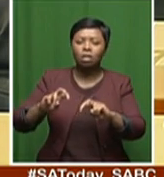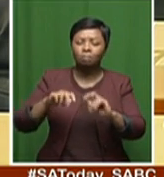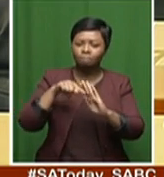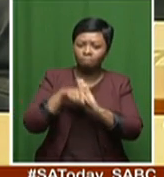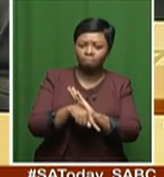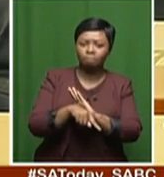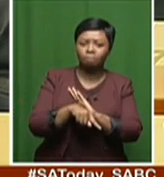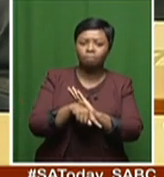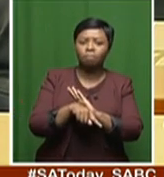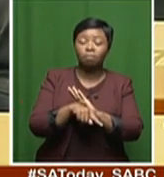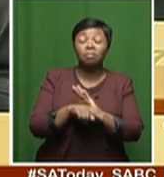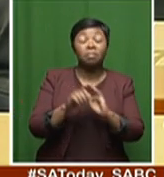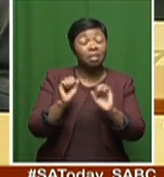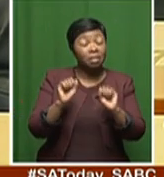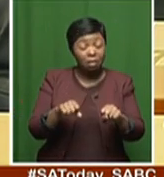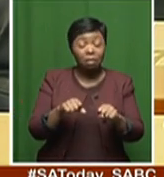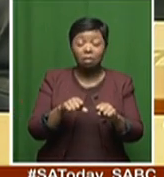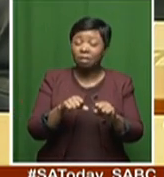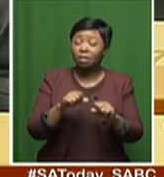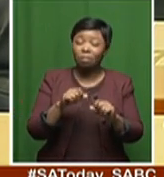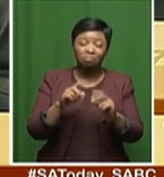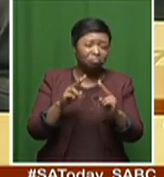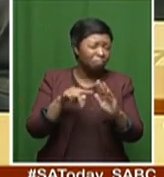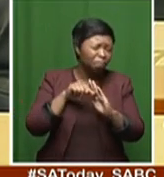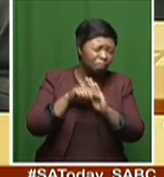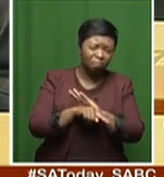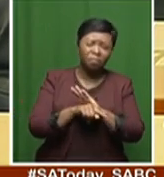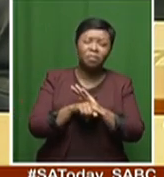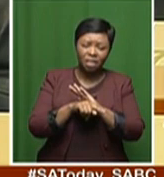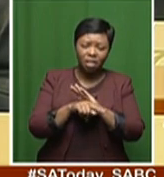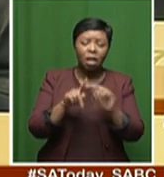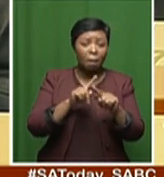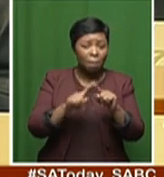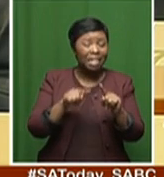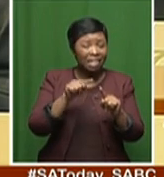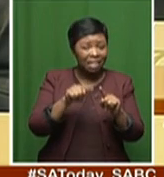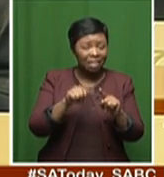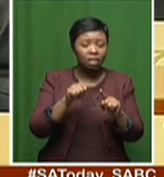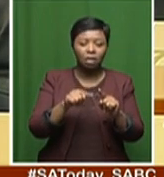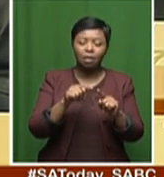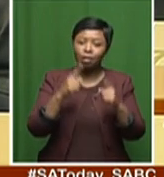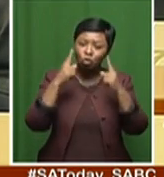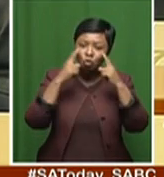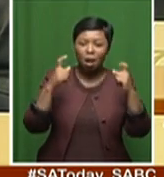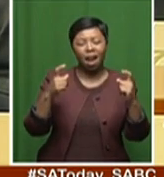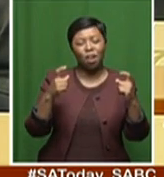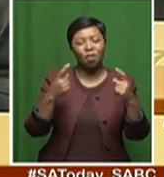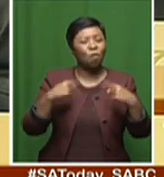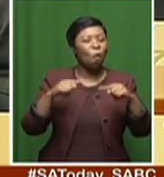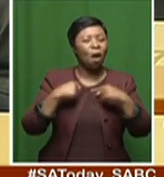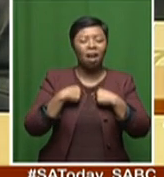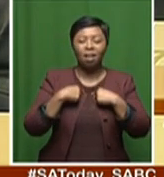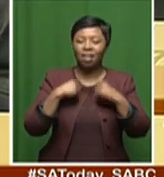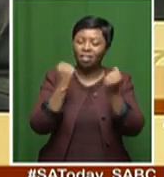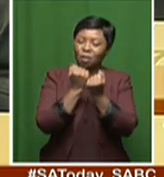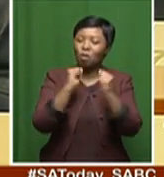expensive as it has been, is a testament to the strength of our democracy and the